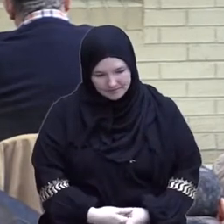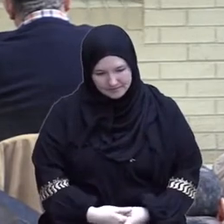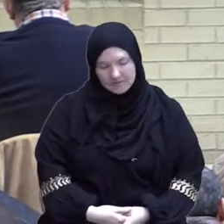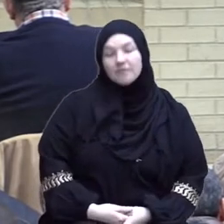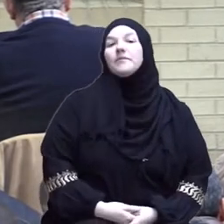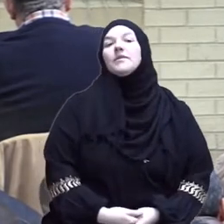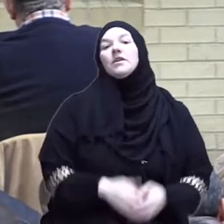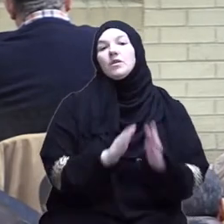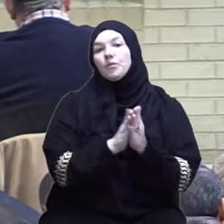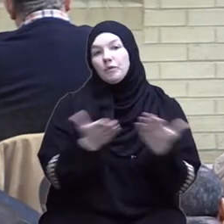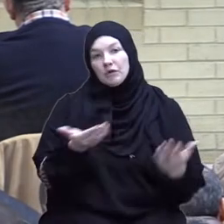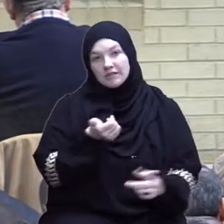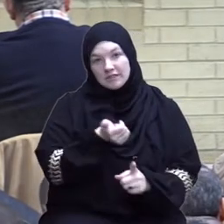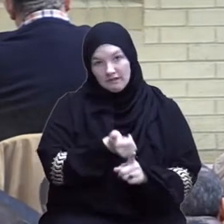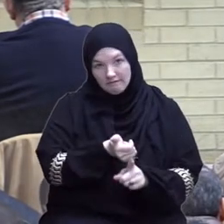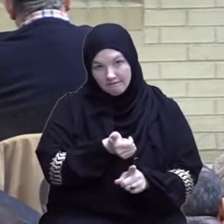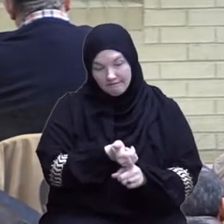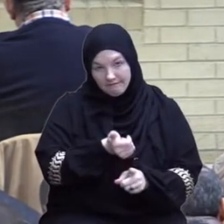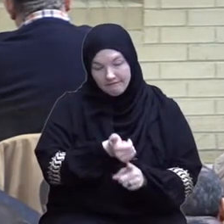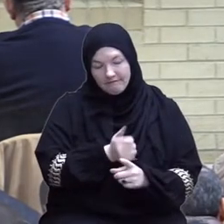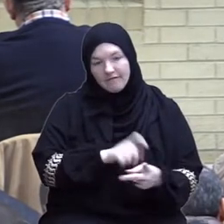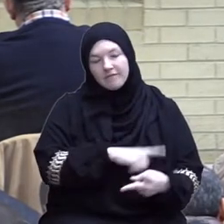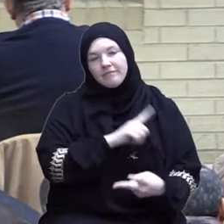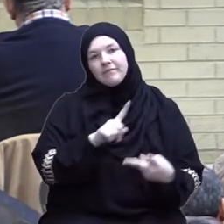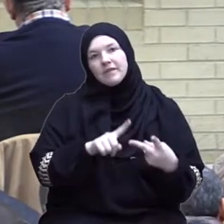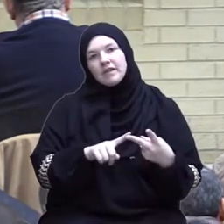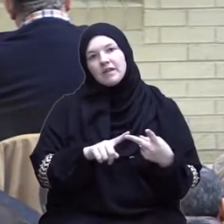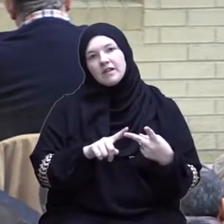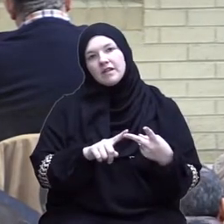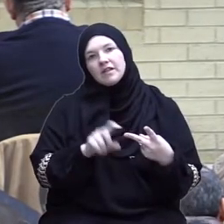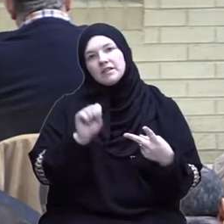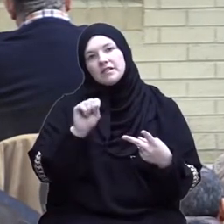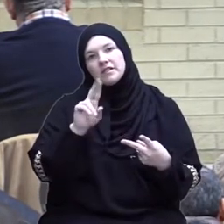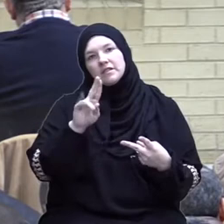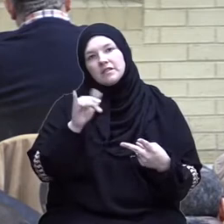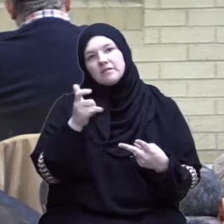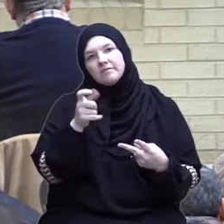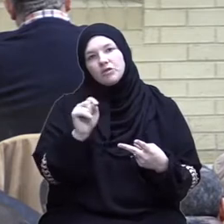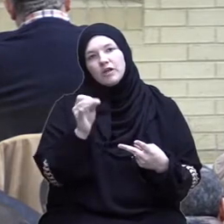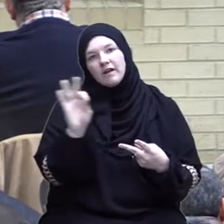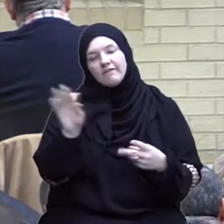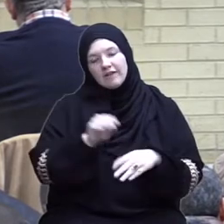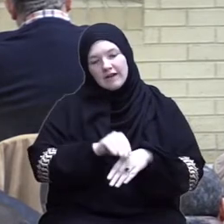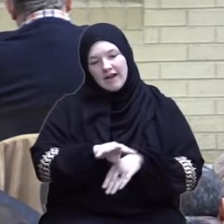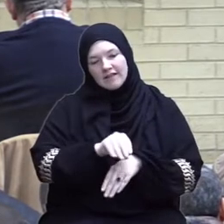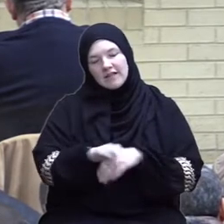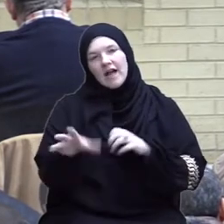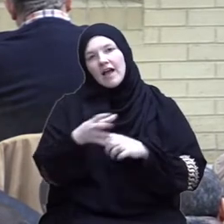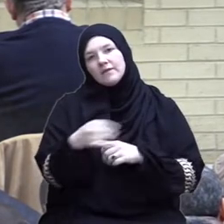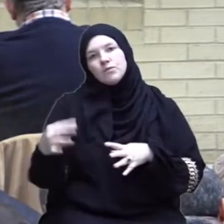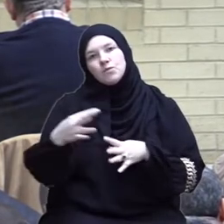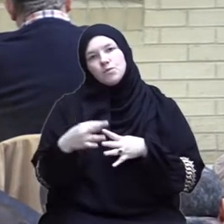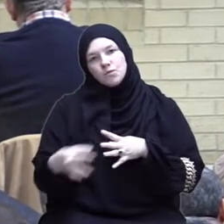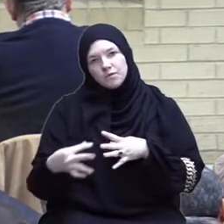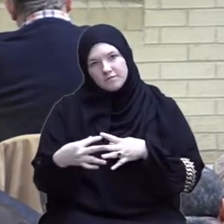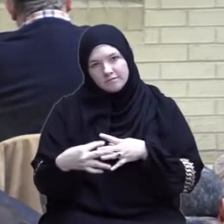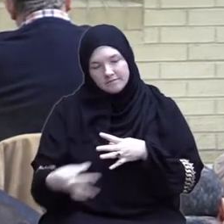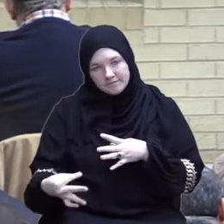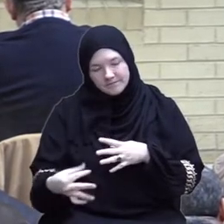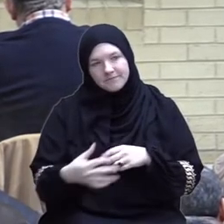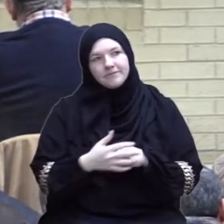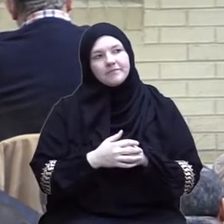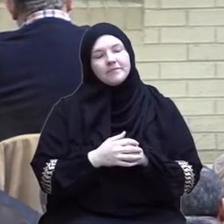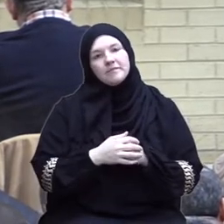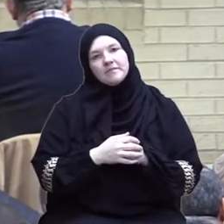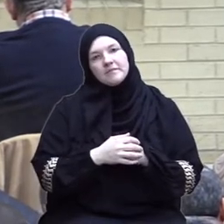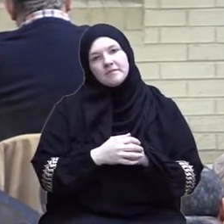The book itself and the subject of guidance and choice. From the outset,